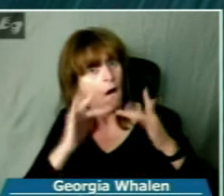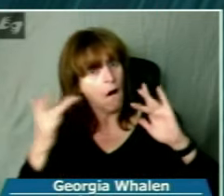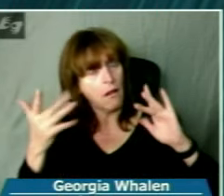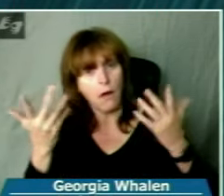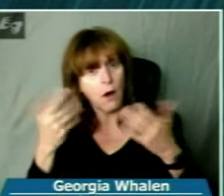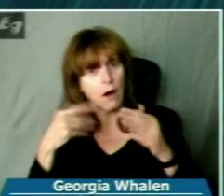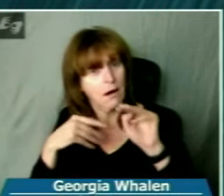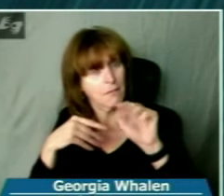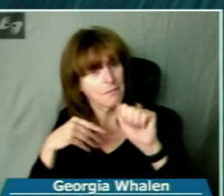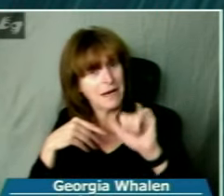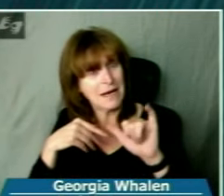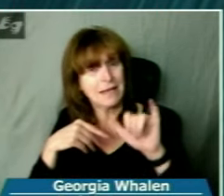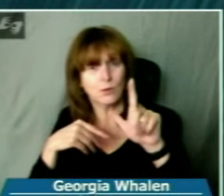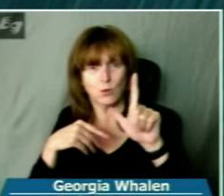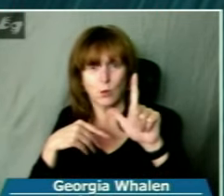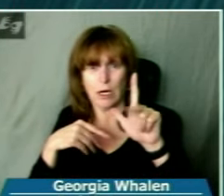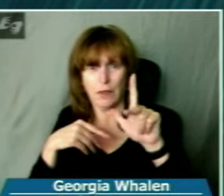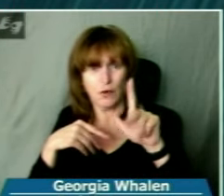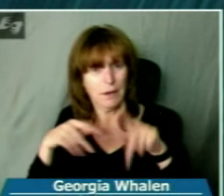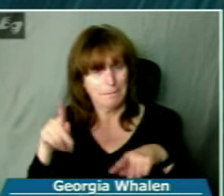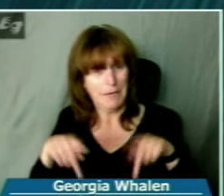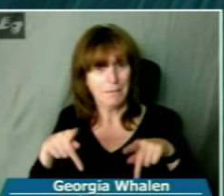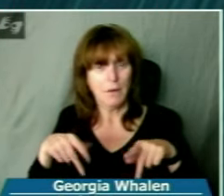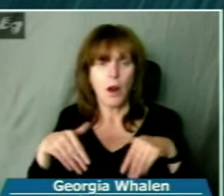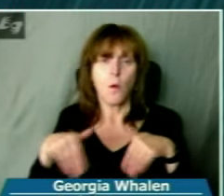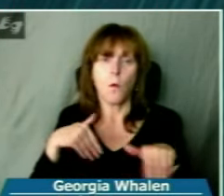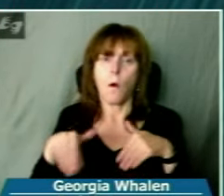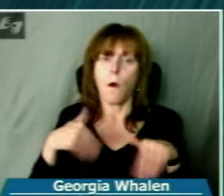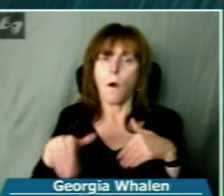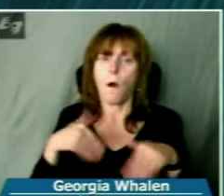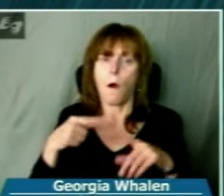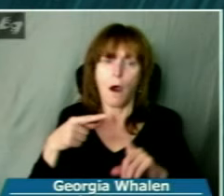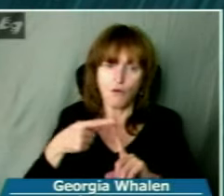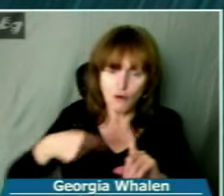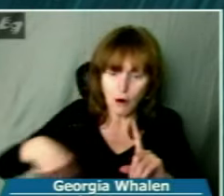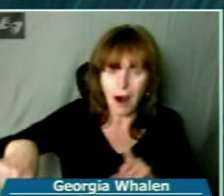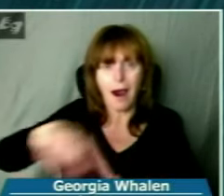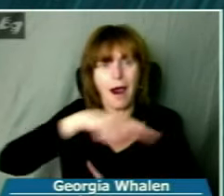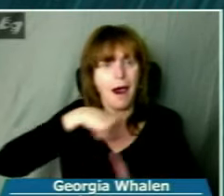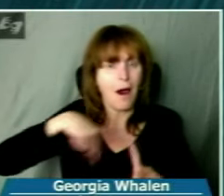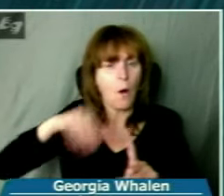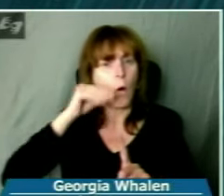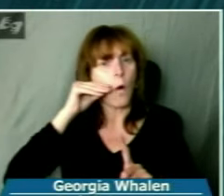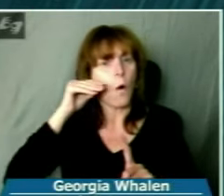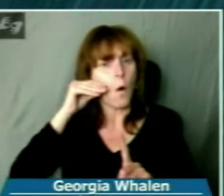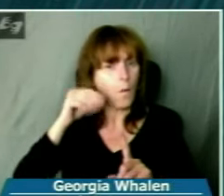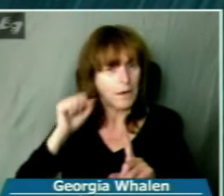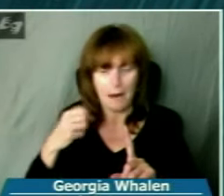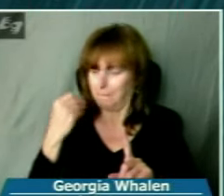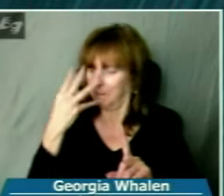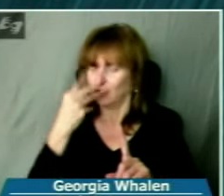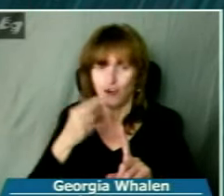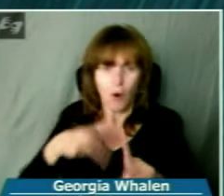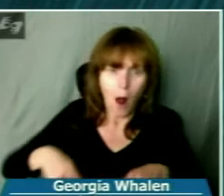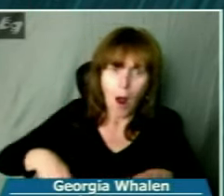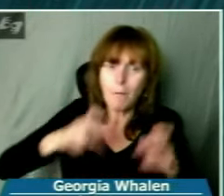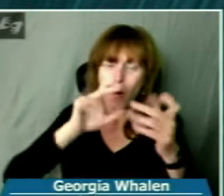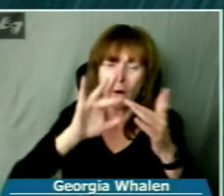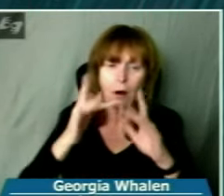5 kilometers in their own neighborhood. Participants can then post their involvement on social media and set fundraising goal of